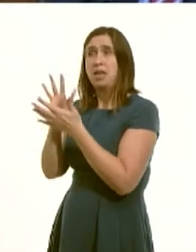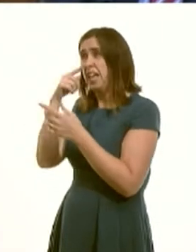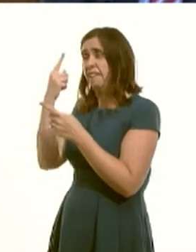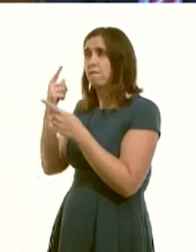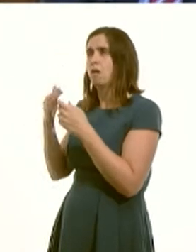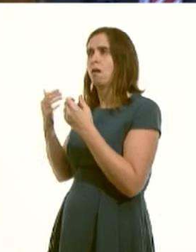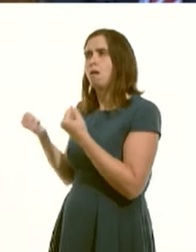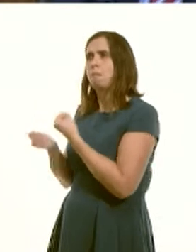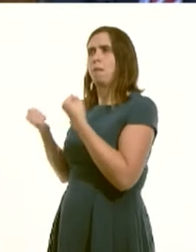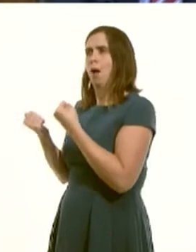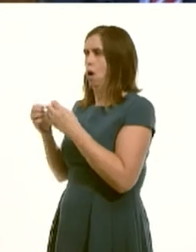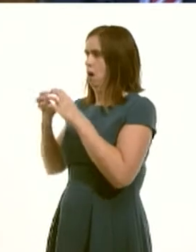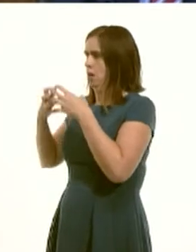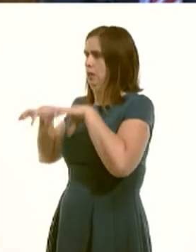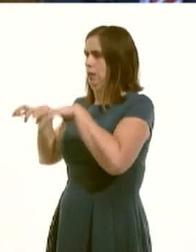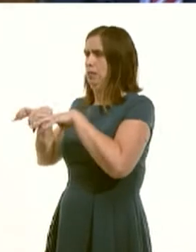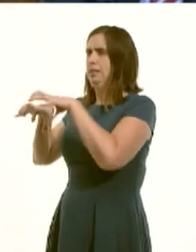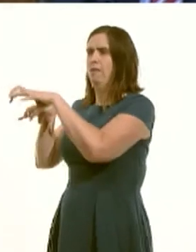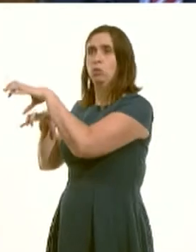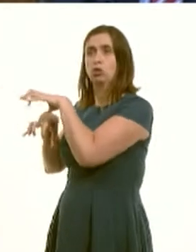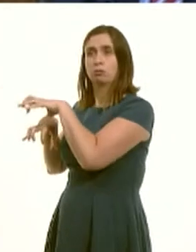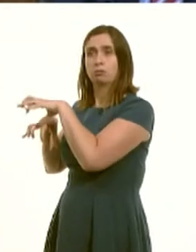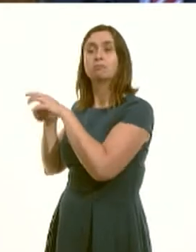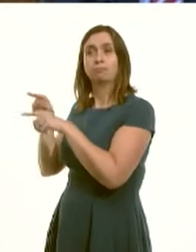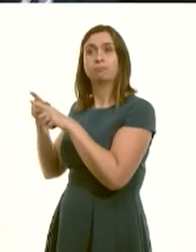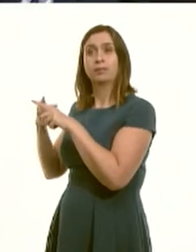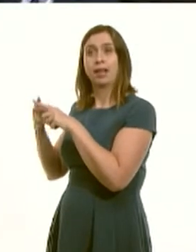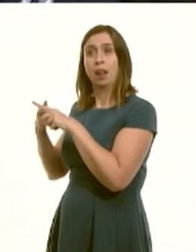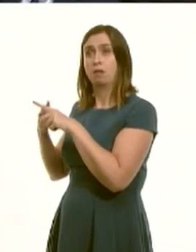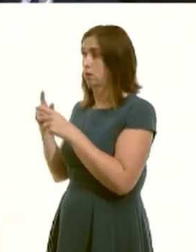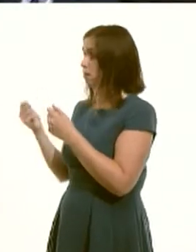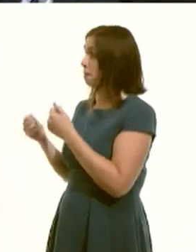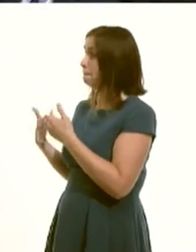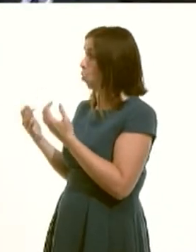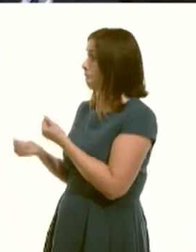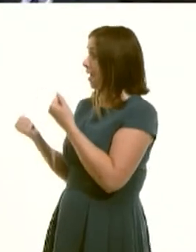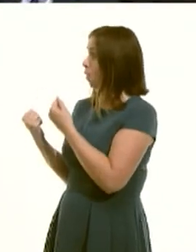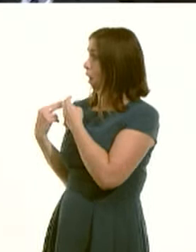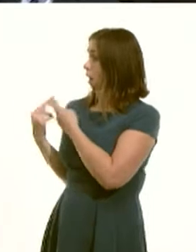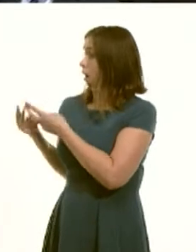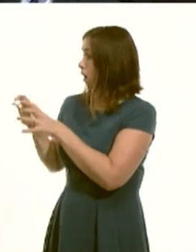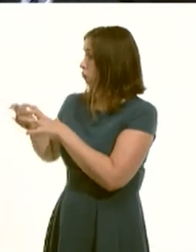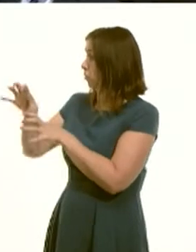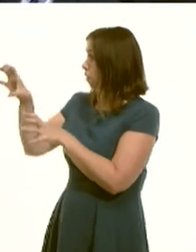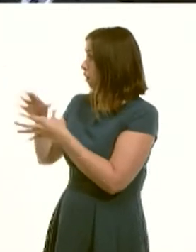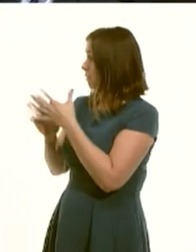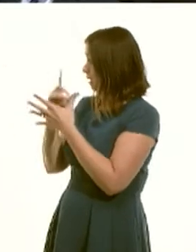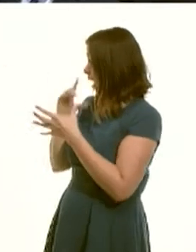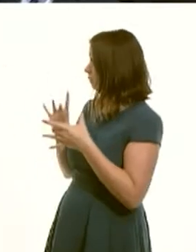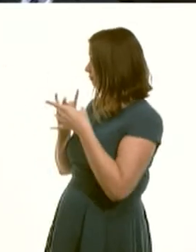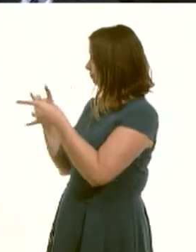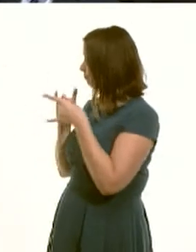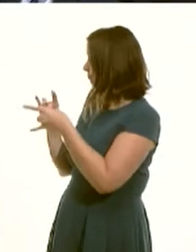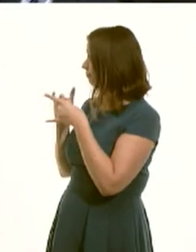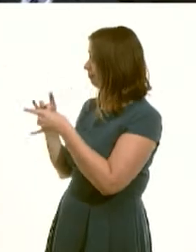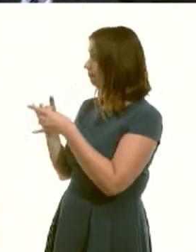to be, for example, regional devolution in England, that those linkages could be strengthened. Nevertheless, there are